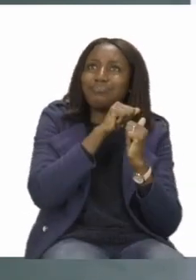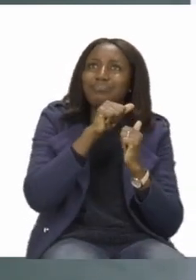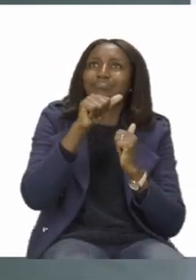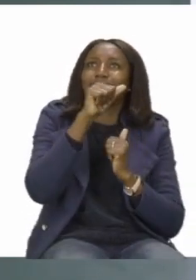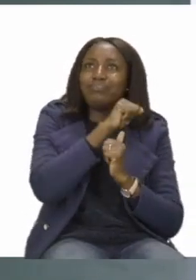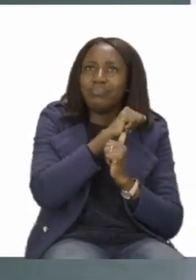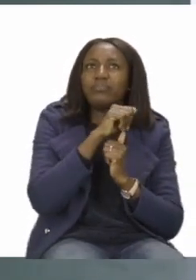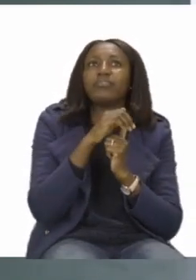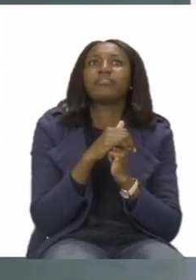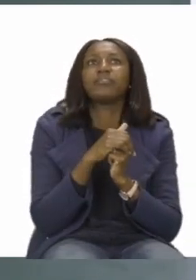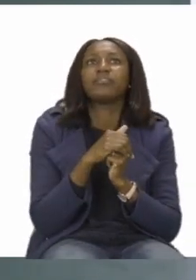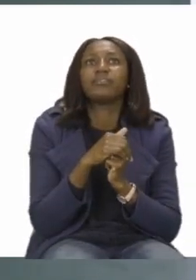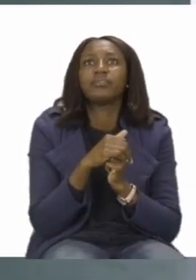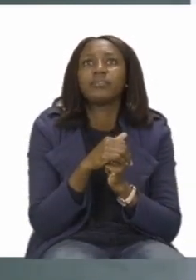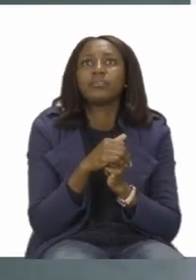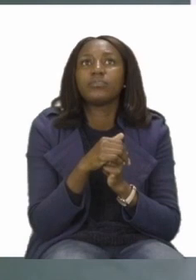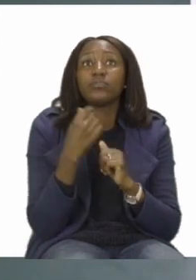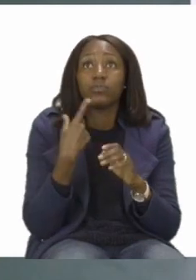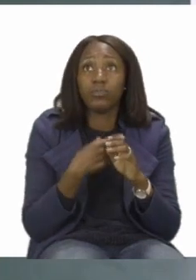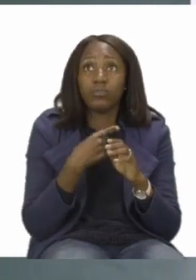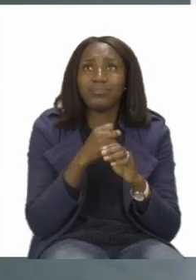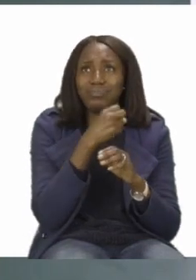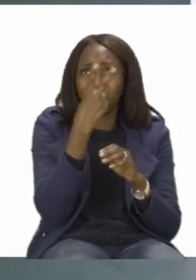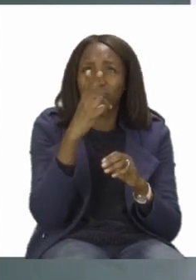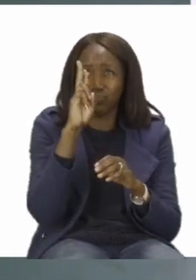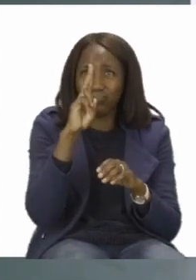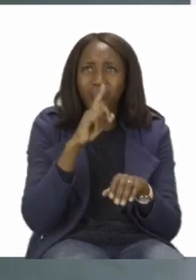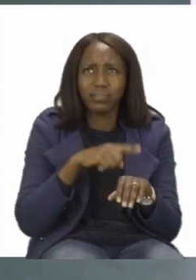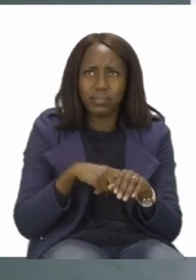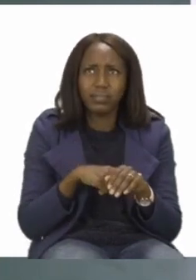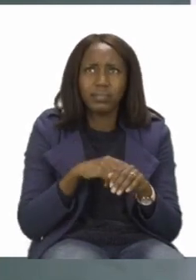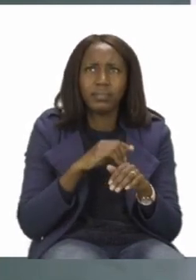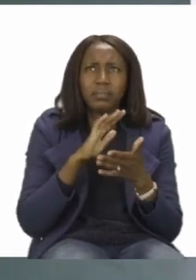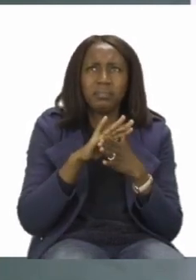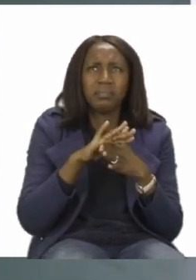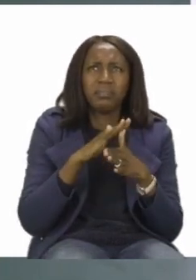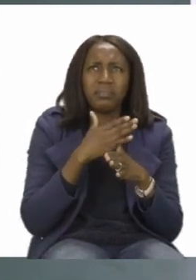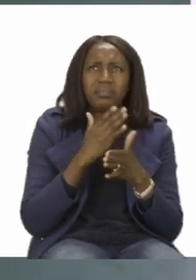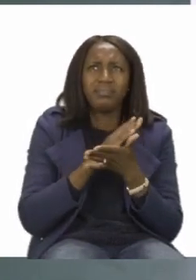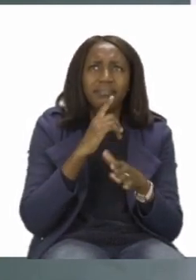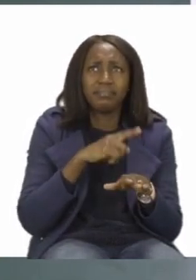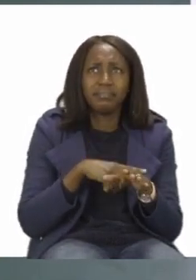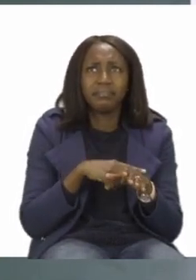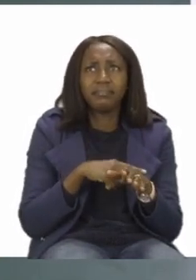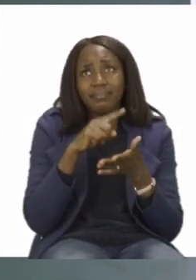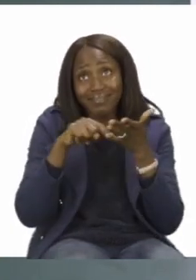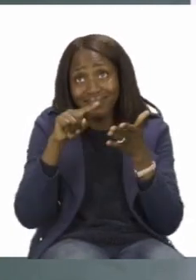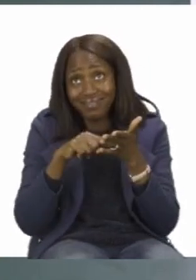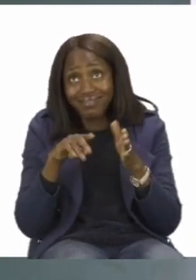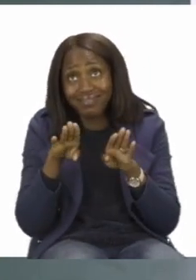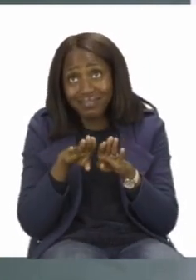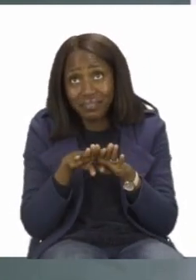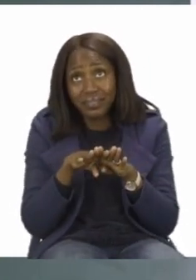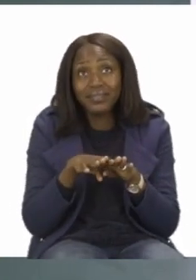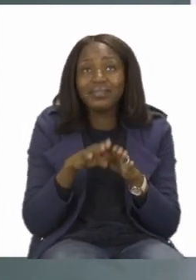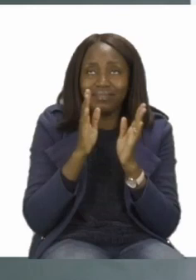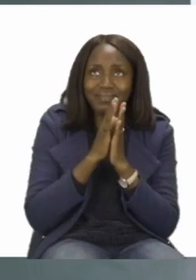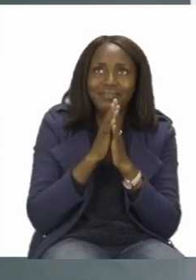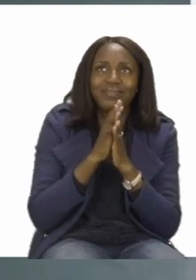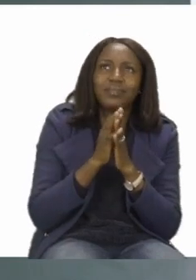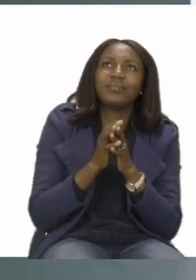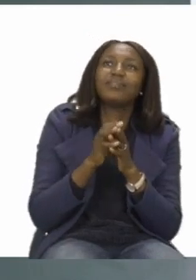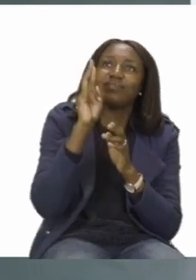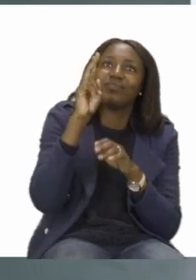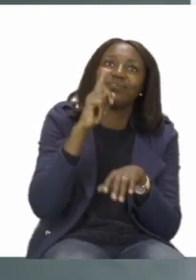backwards. Check twice because sometimes we actually start by counting backwards and then we go forward again. So you listen